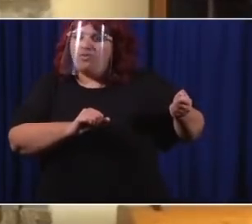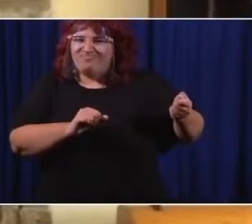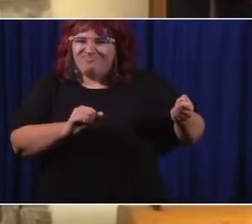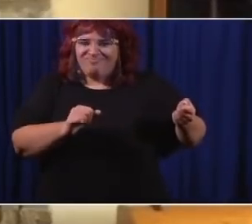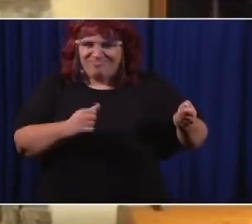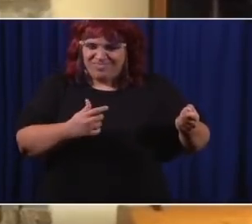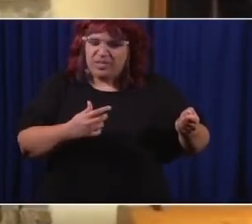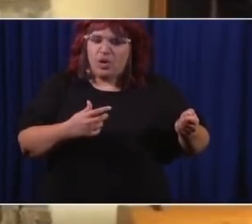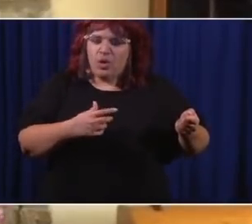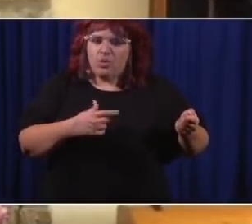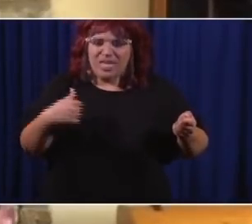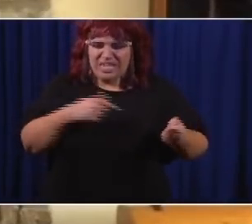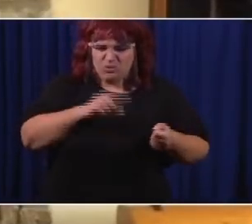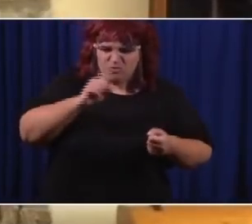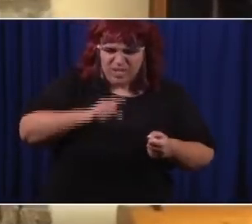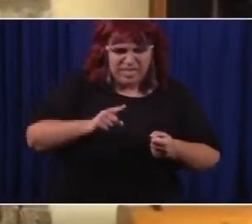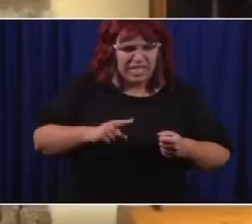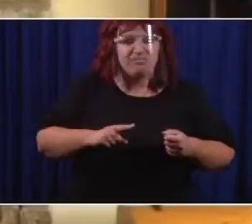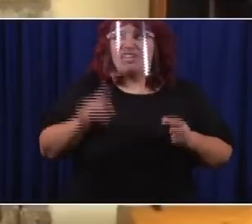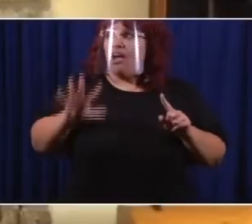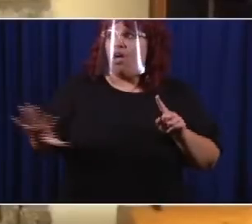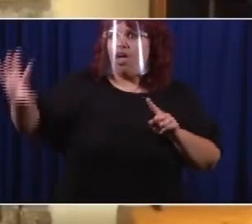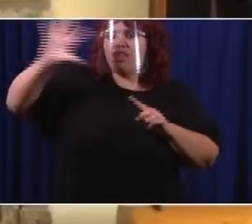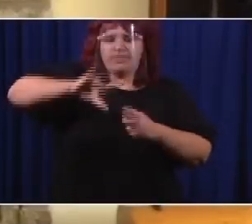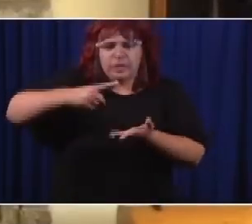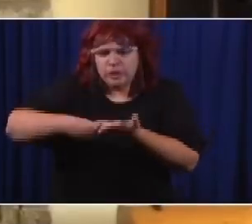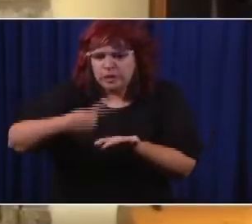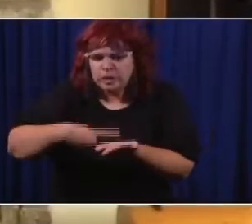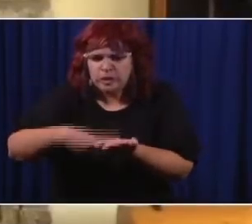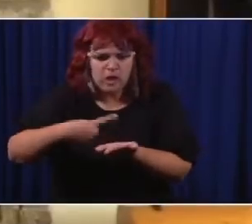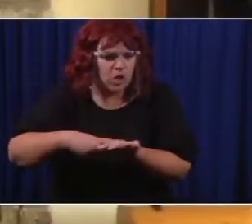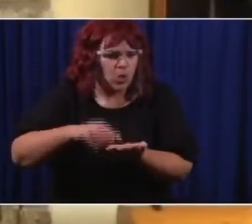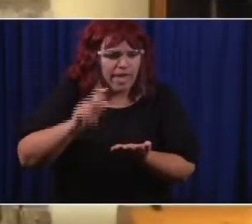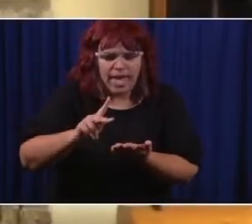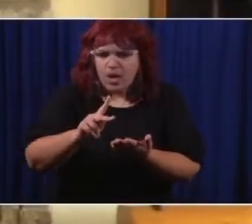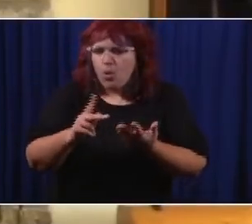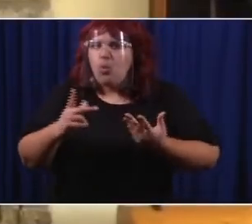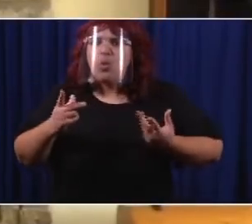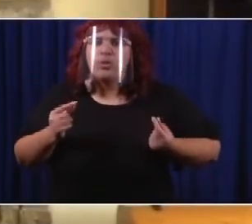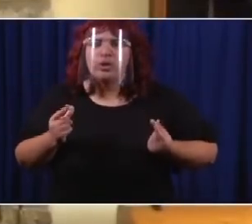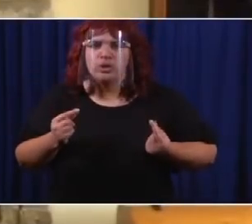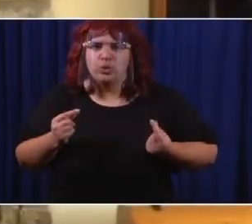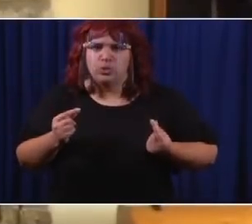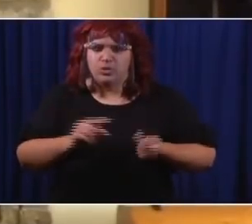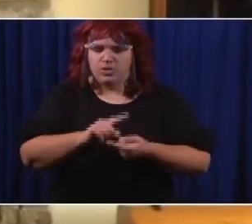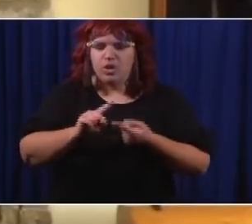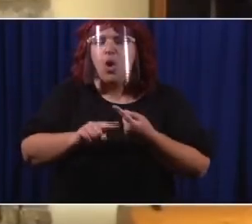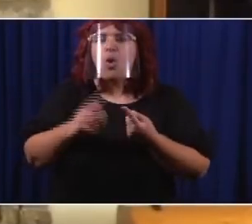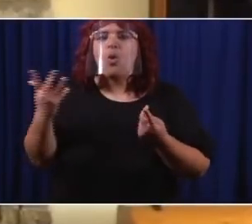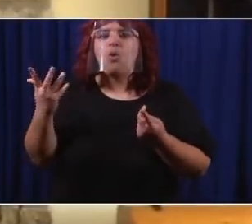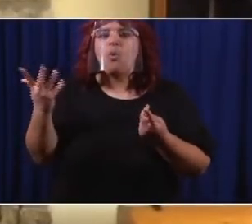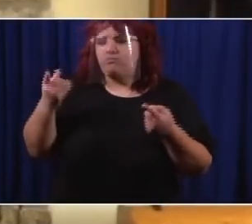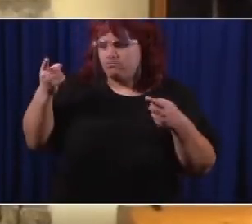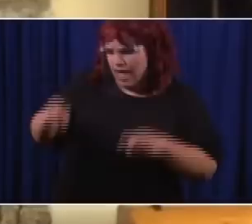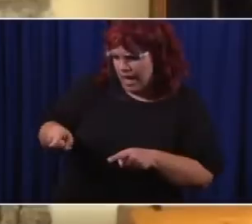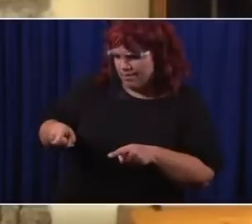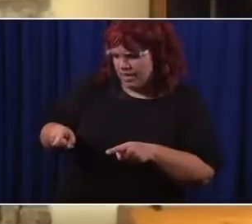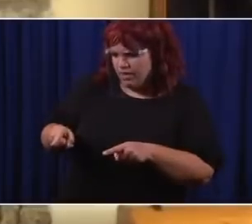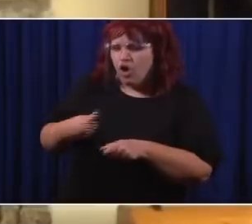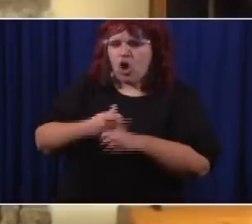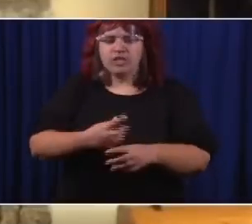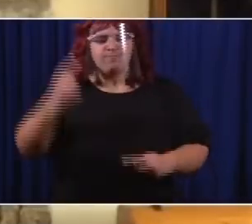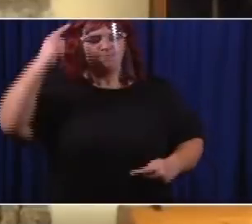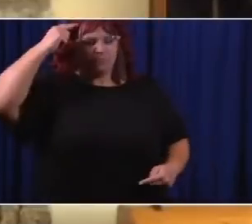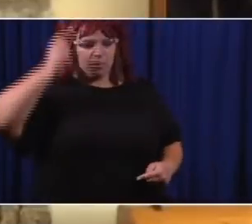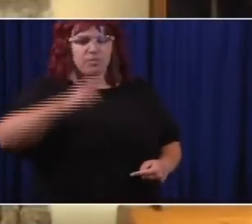doing, if they ever do stop doing elective surgeries, is going to be informed by what hospitals are telling us. And we're going to